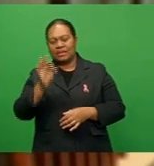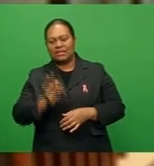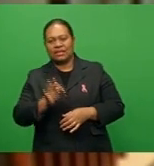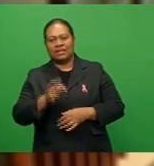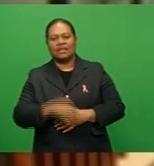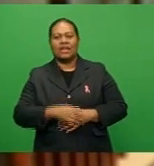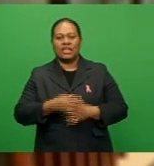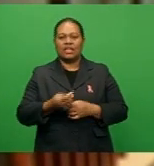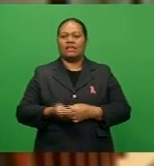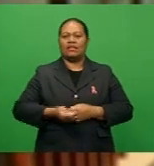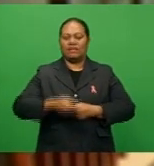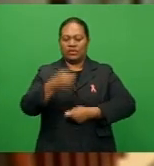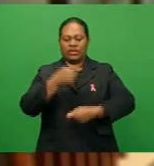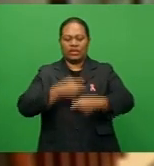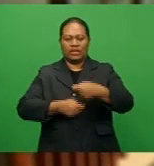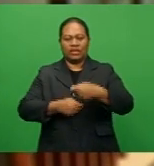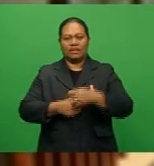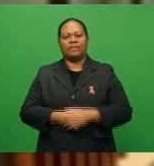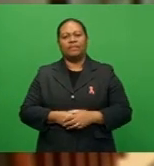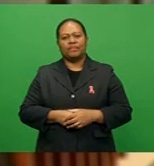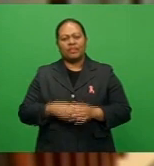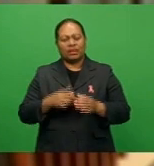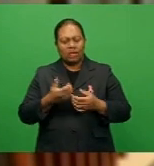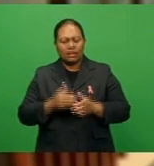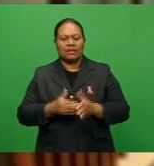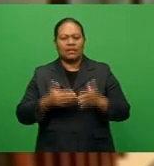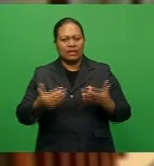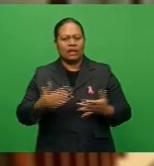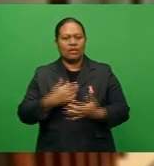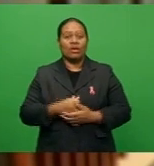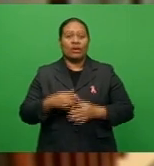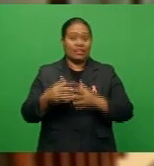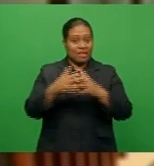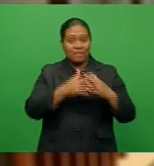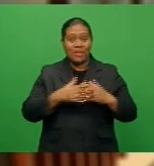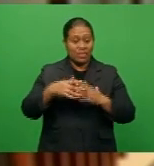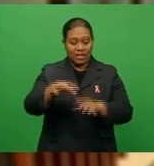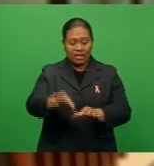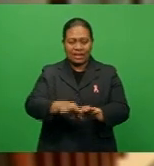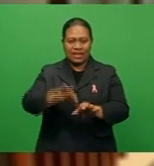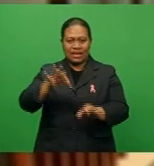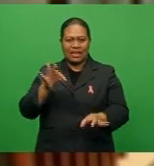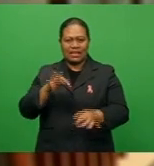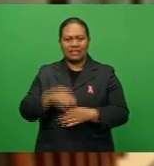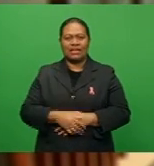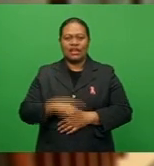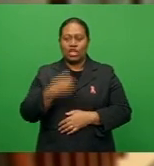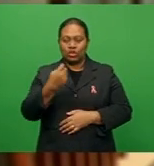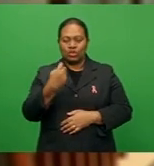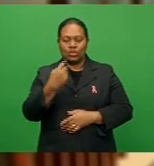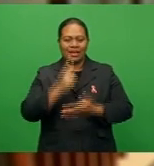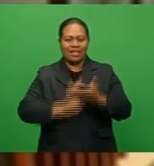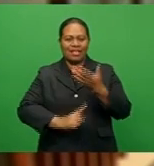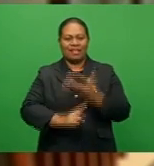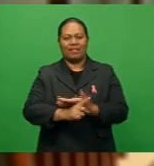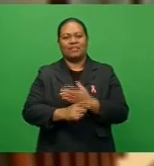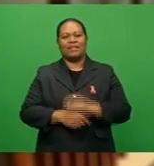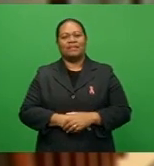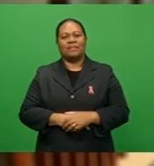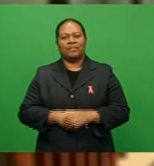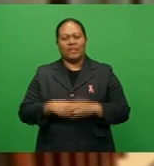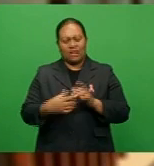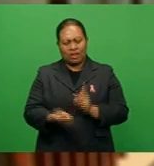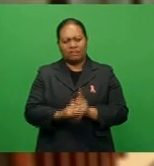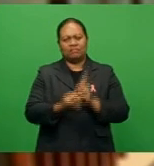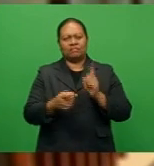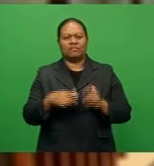trade. Traders also braced for volatility in the US election less than a week away, while the country also faces